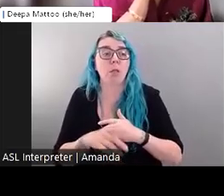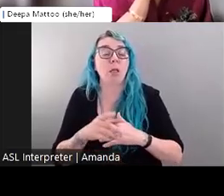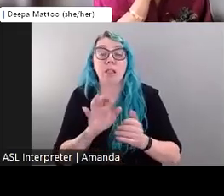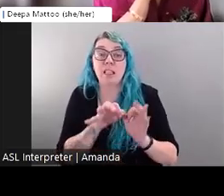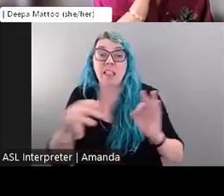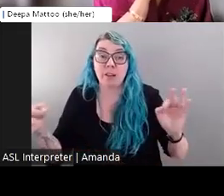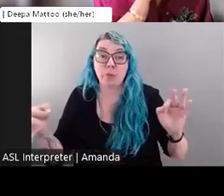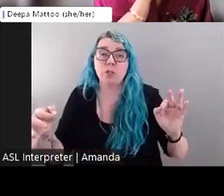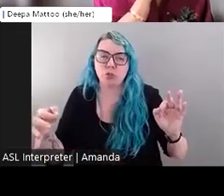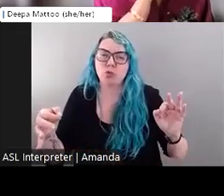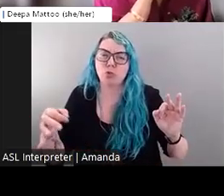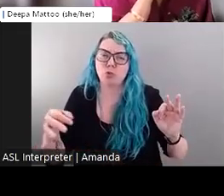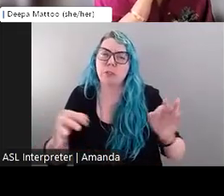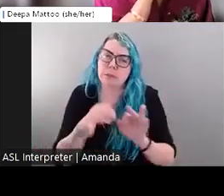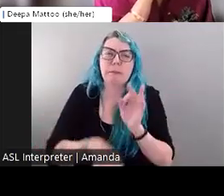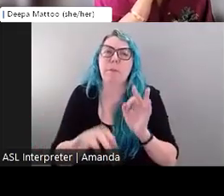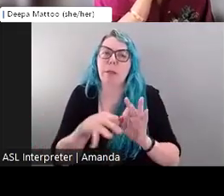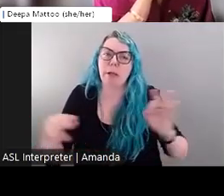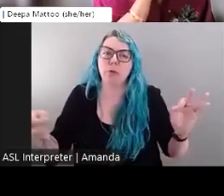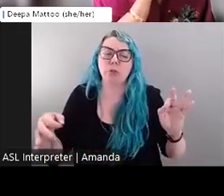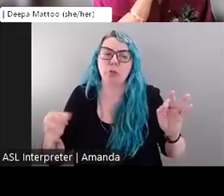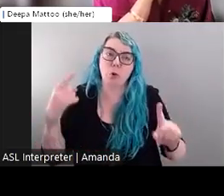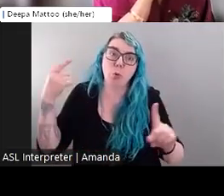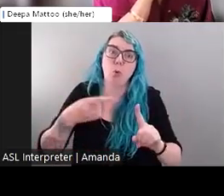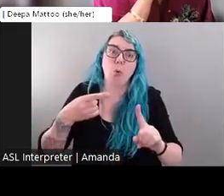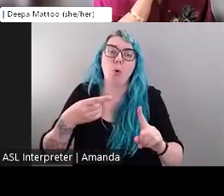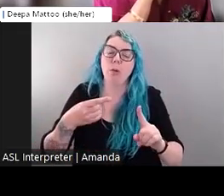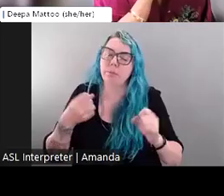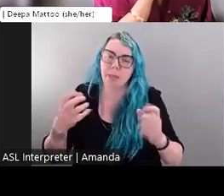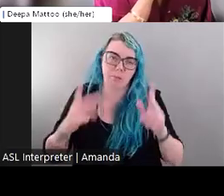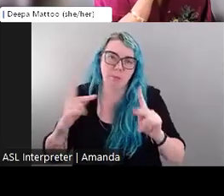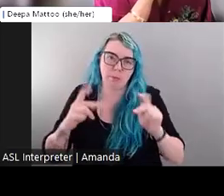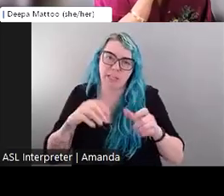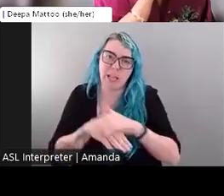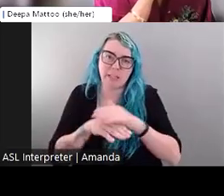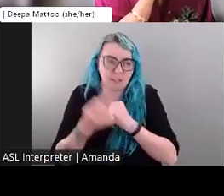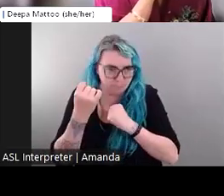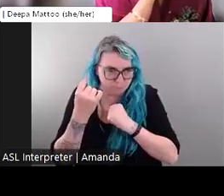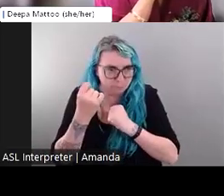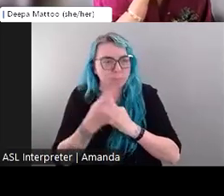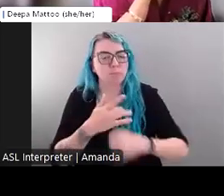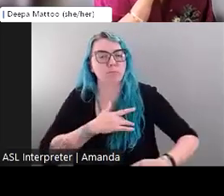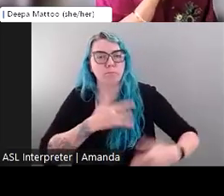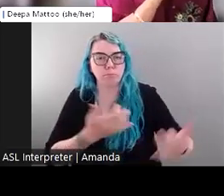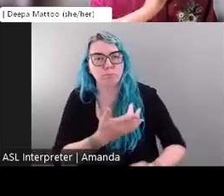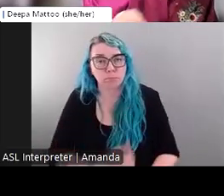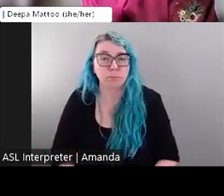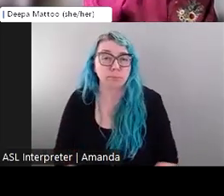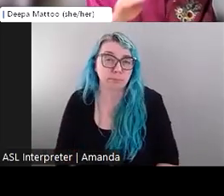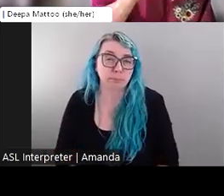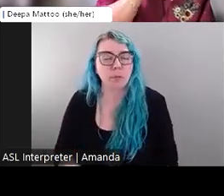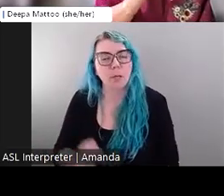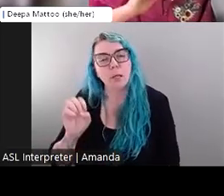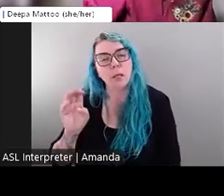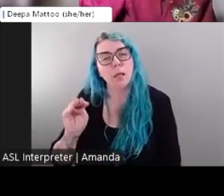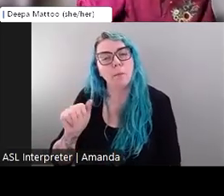extremely accessible, so that more and more survivors can use it more easily. Emma, do you want to add